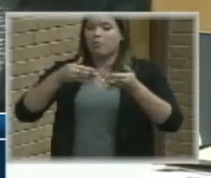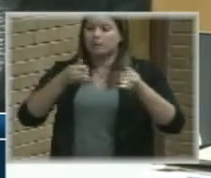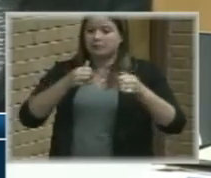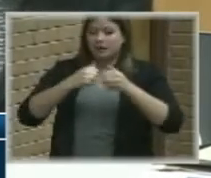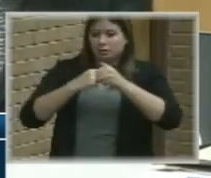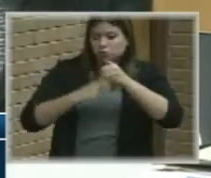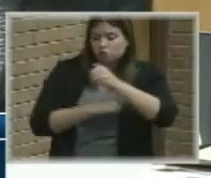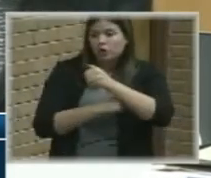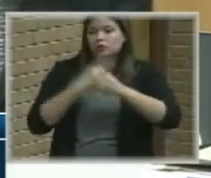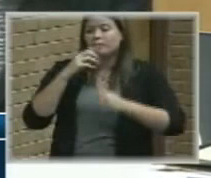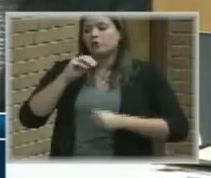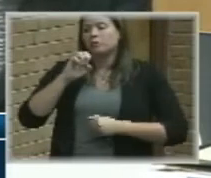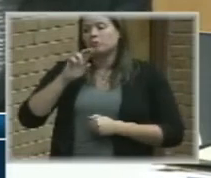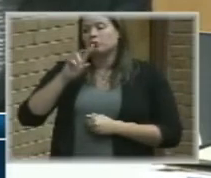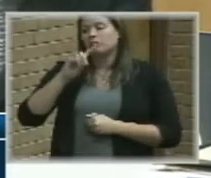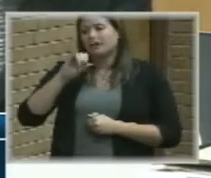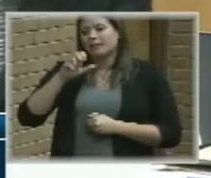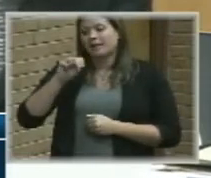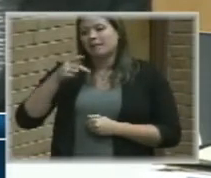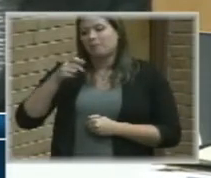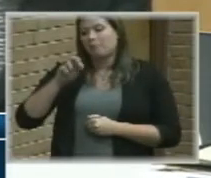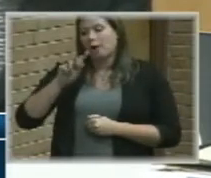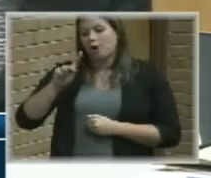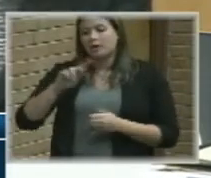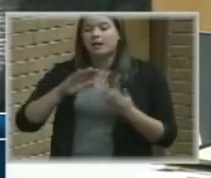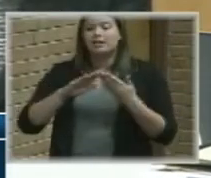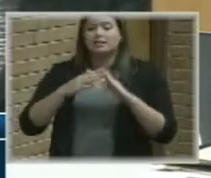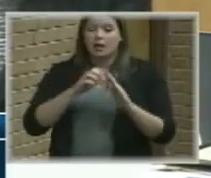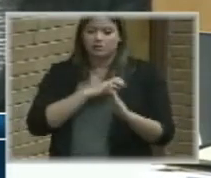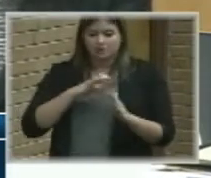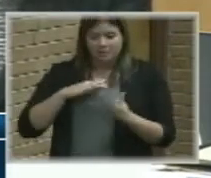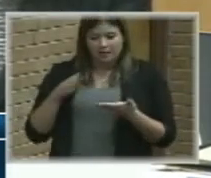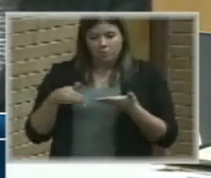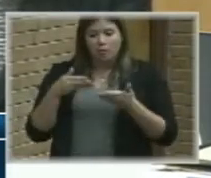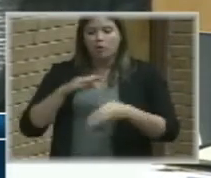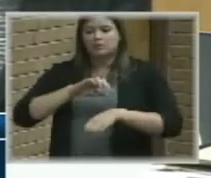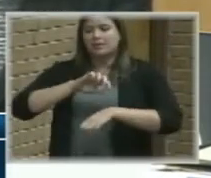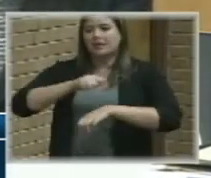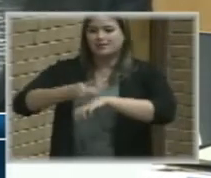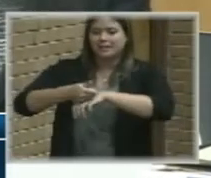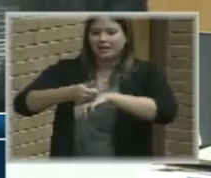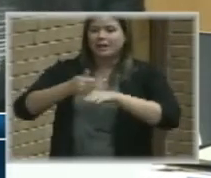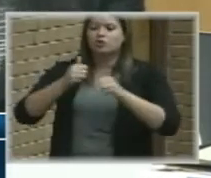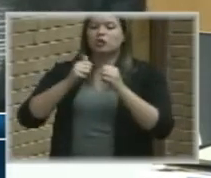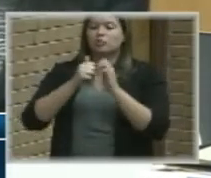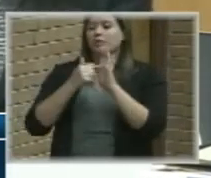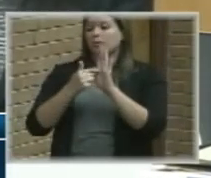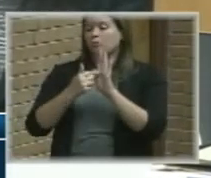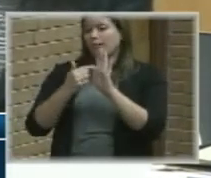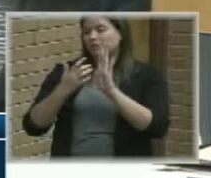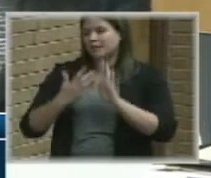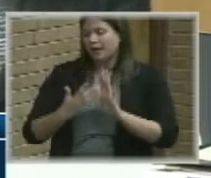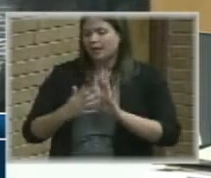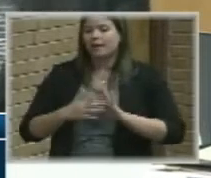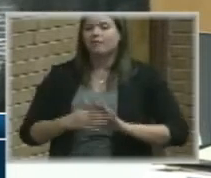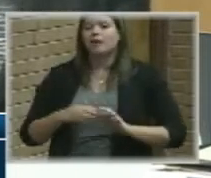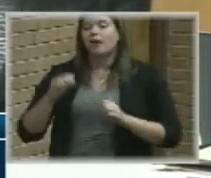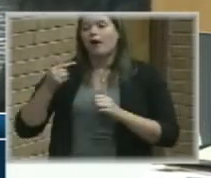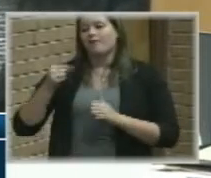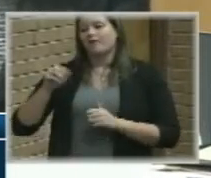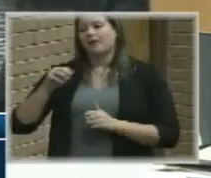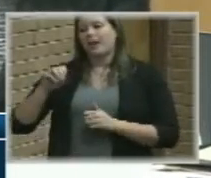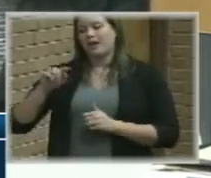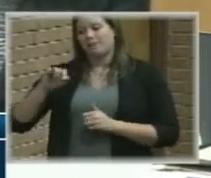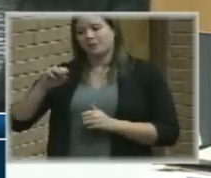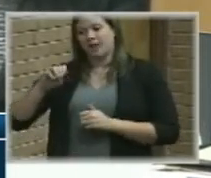for Meridian Park. Town staff hopes to perform the installation with a representative of Game Time in order to